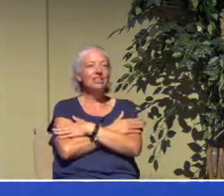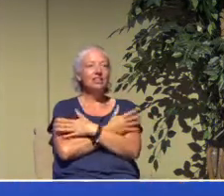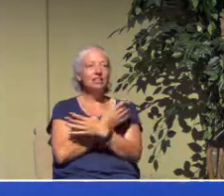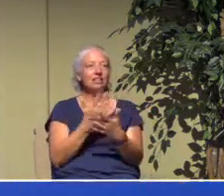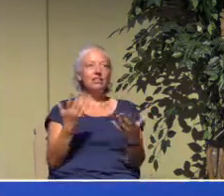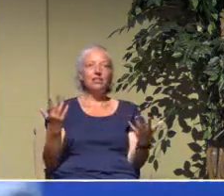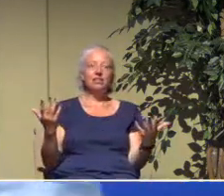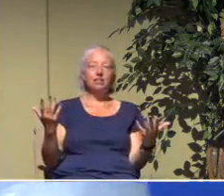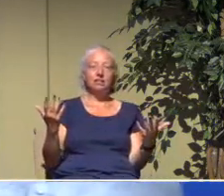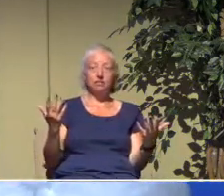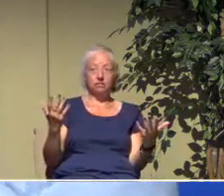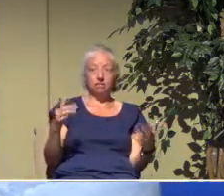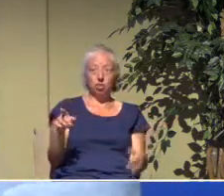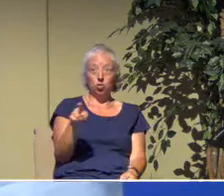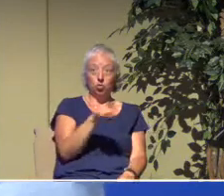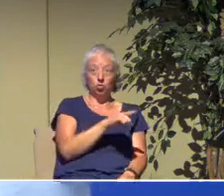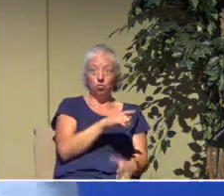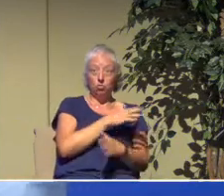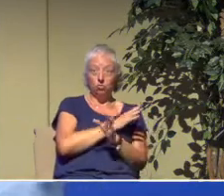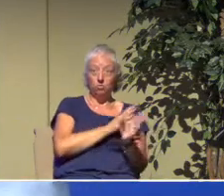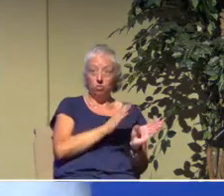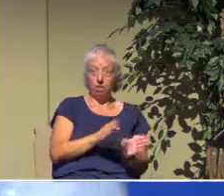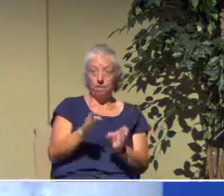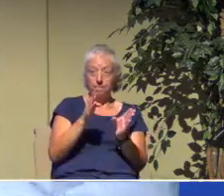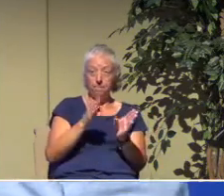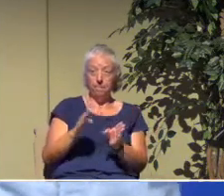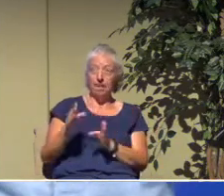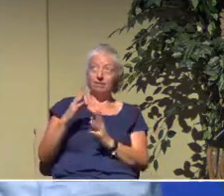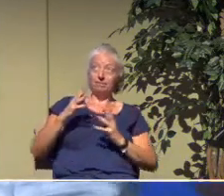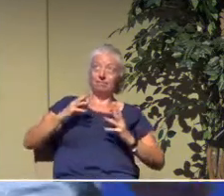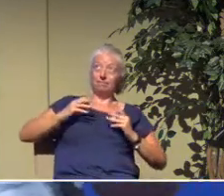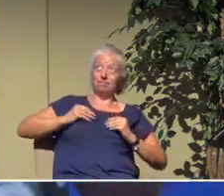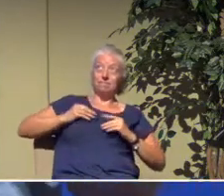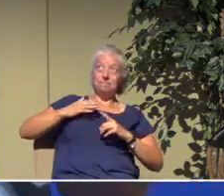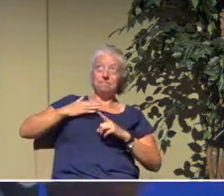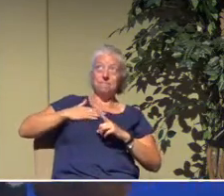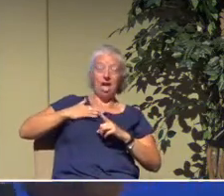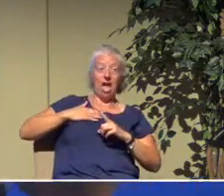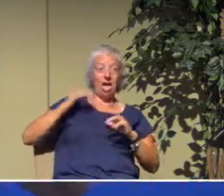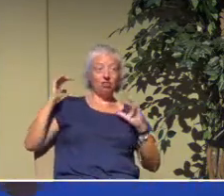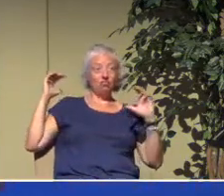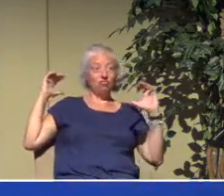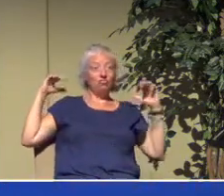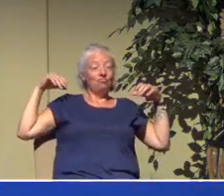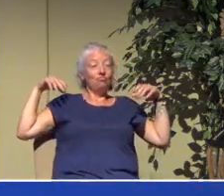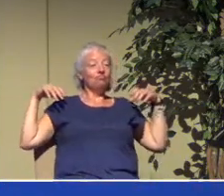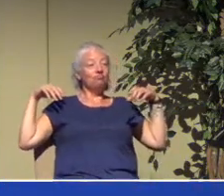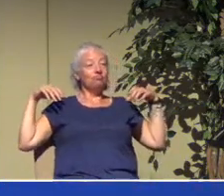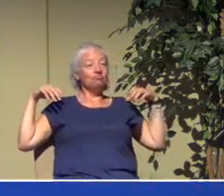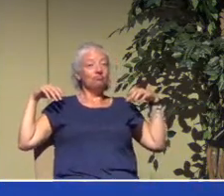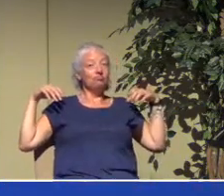are you prepared to take my yoke upon you.